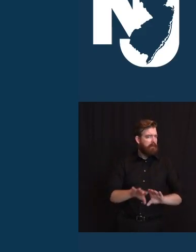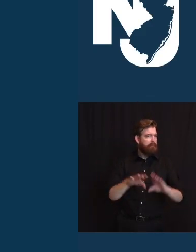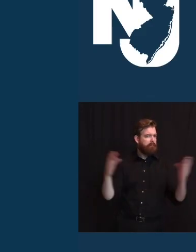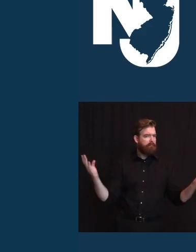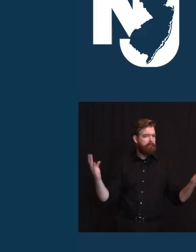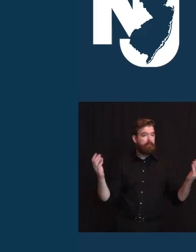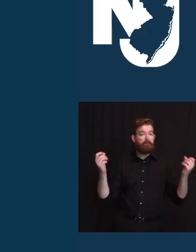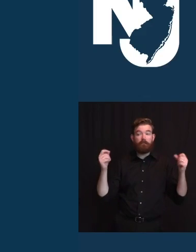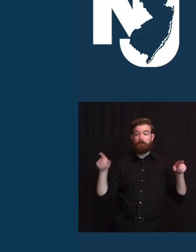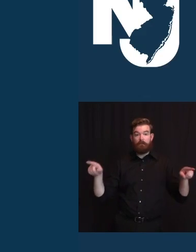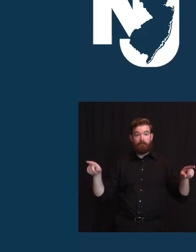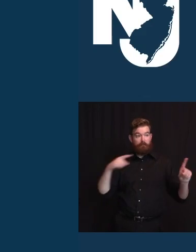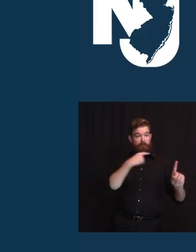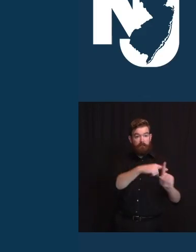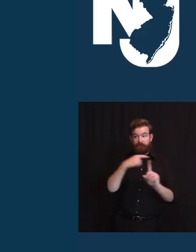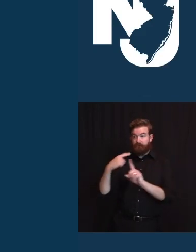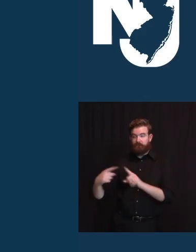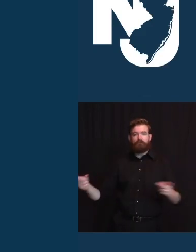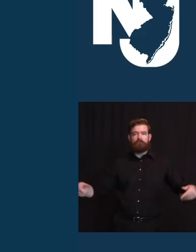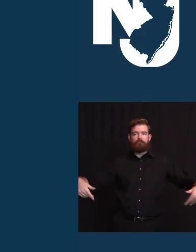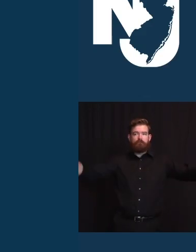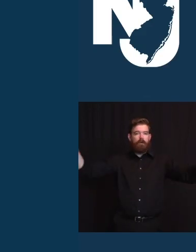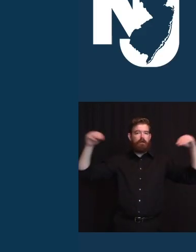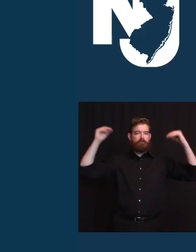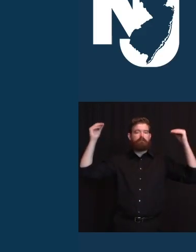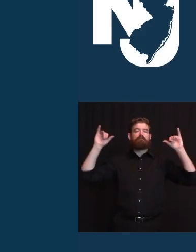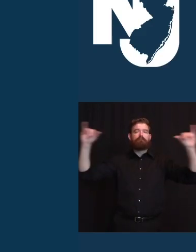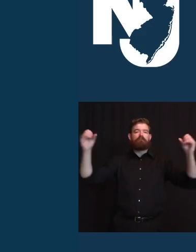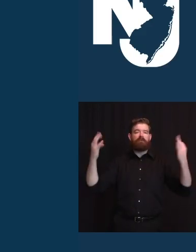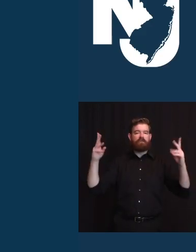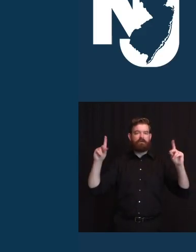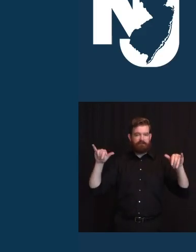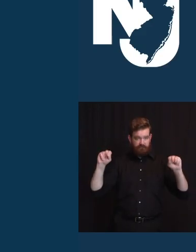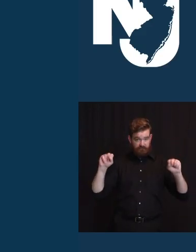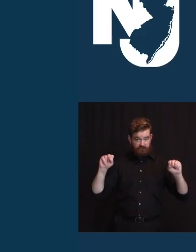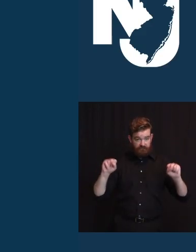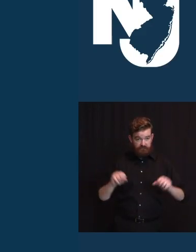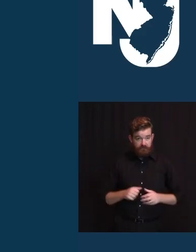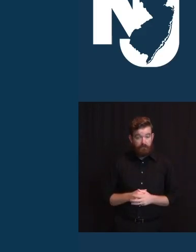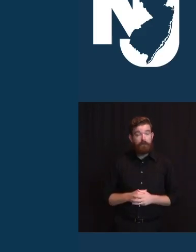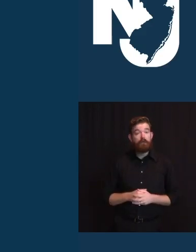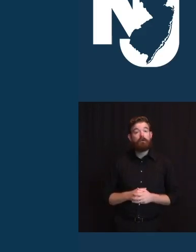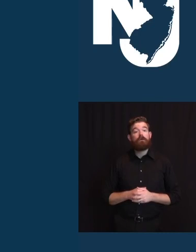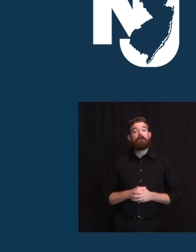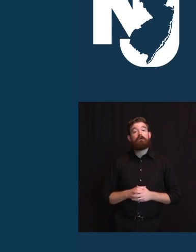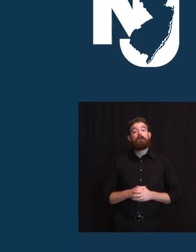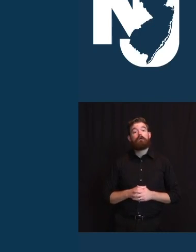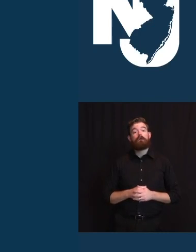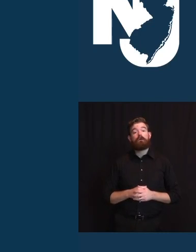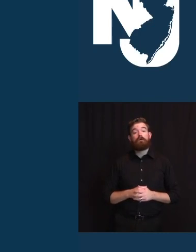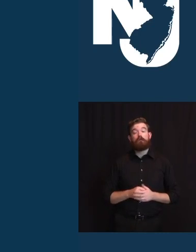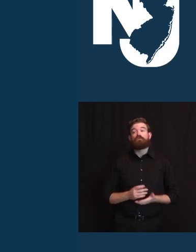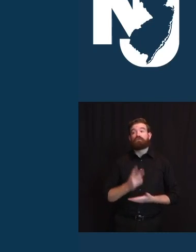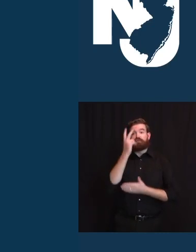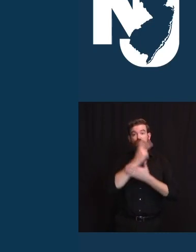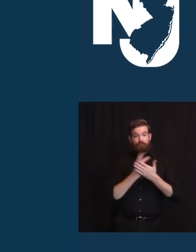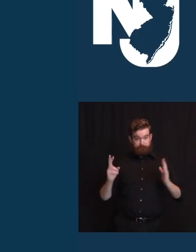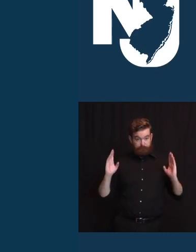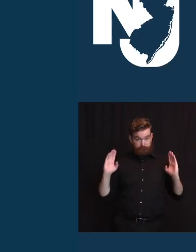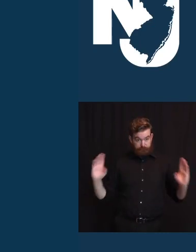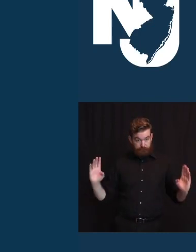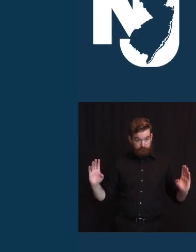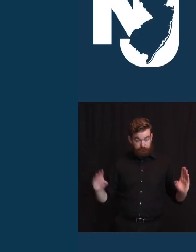14 days linked together by a school activity, but in different classrooms, that would be